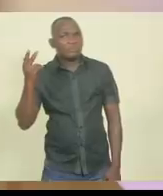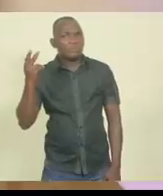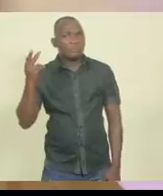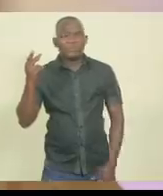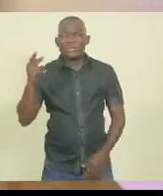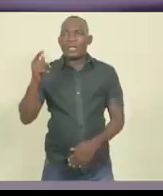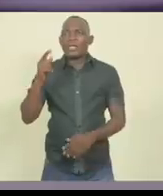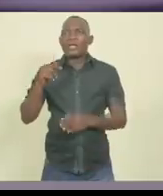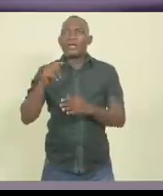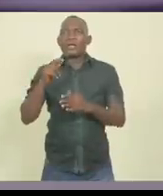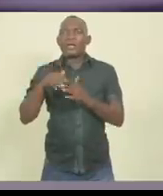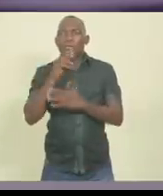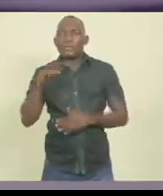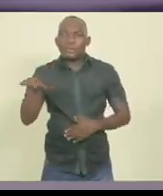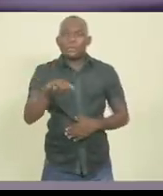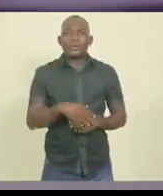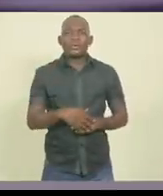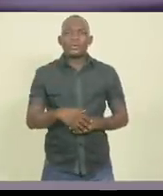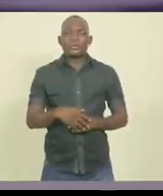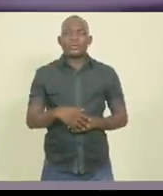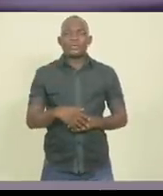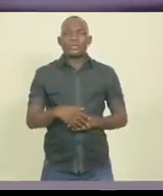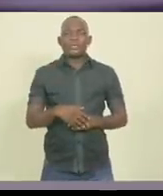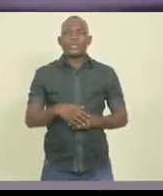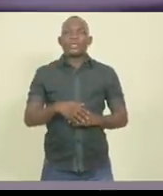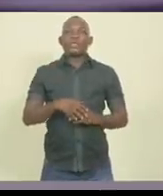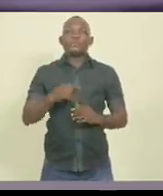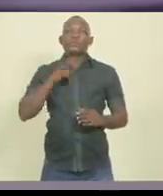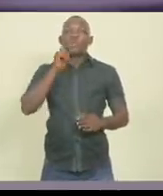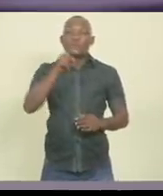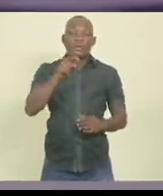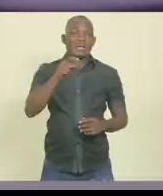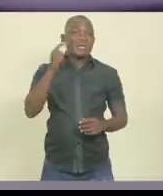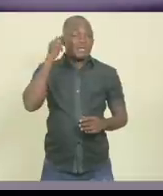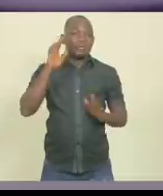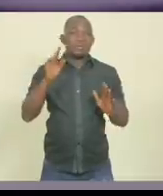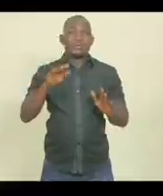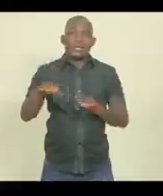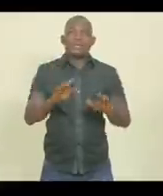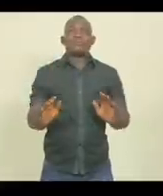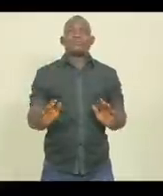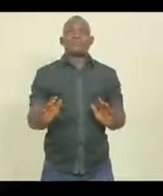Hi, is everyone? This fake cancer, Seth. I don't even know.